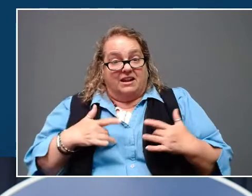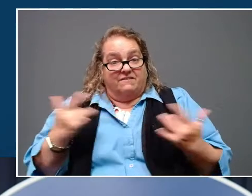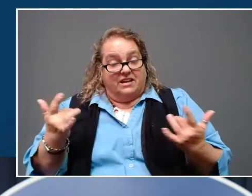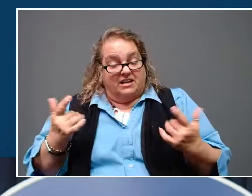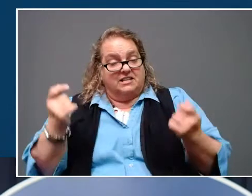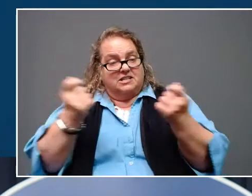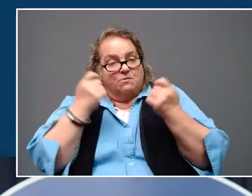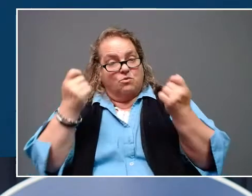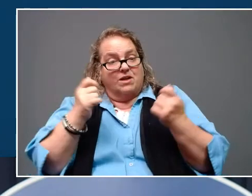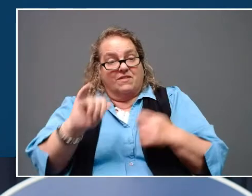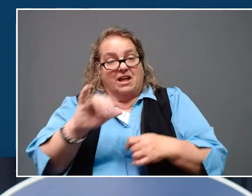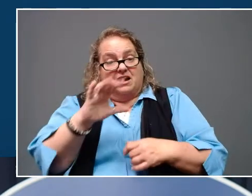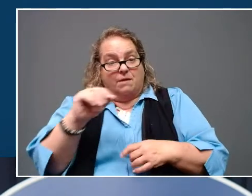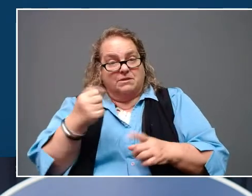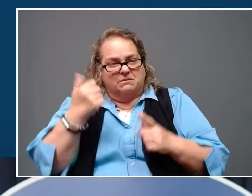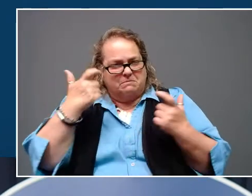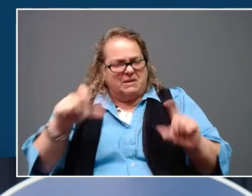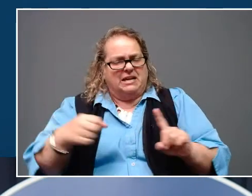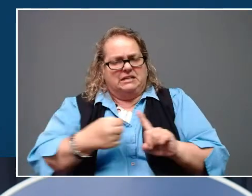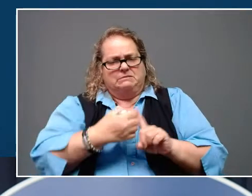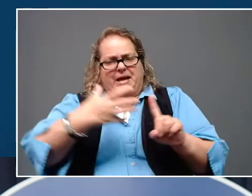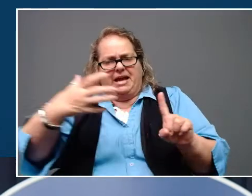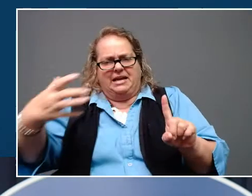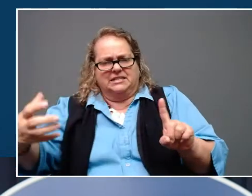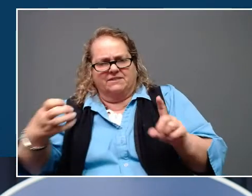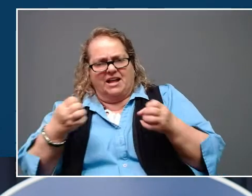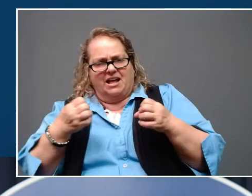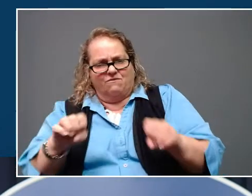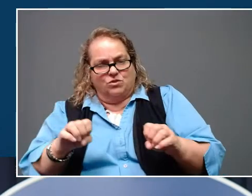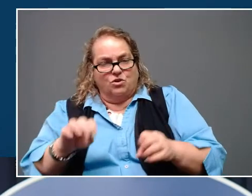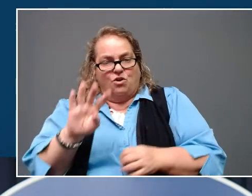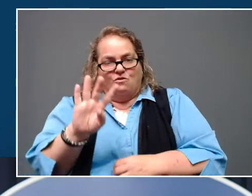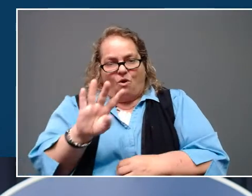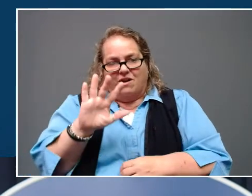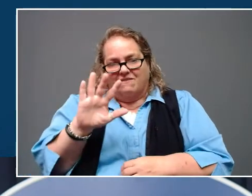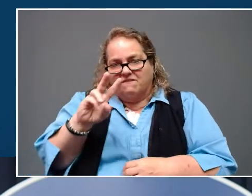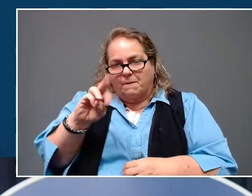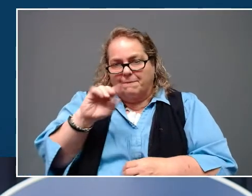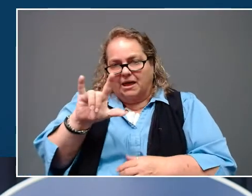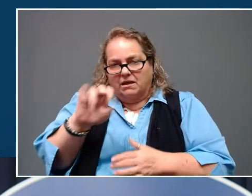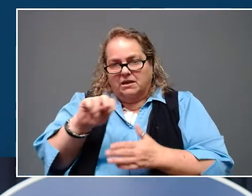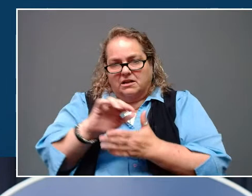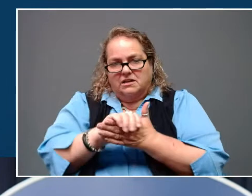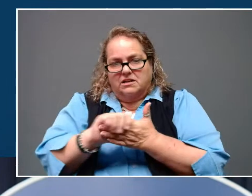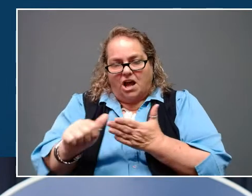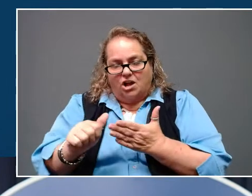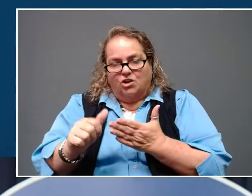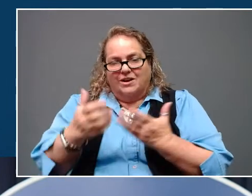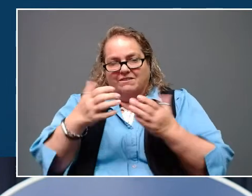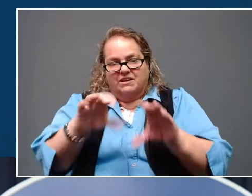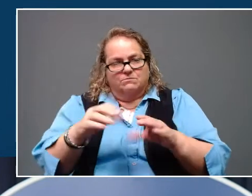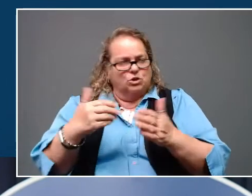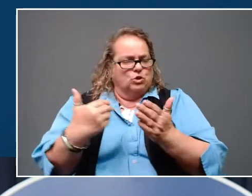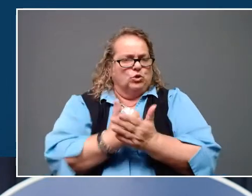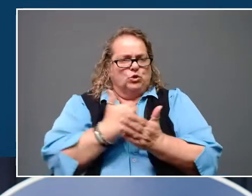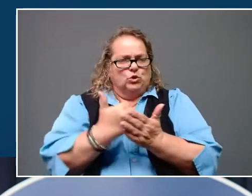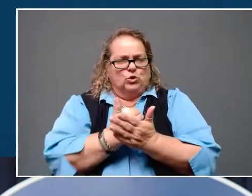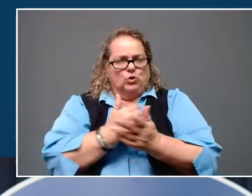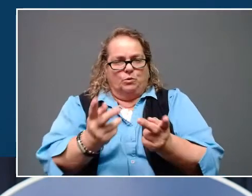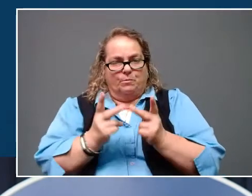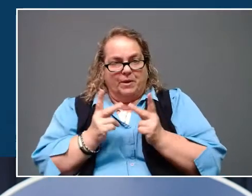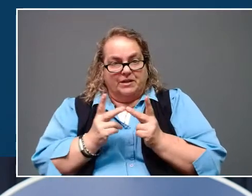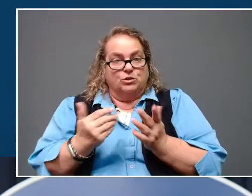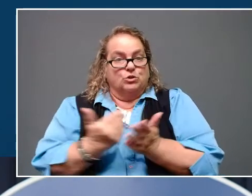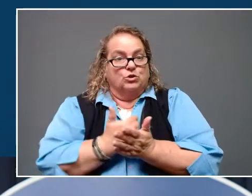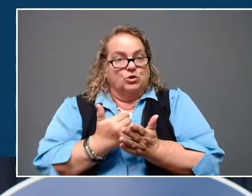expansion efforts, $45 million of investment that saw a complete overhaul of the facility. The new center offers expanded